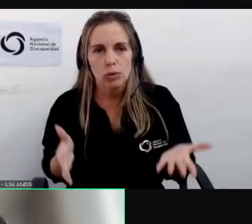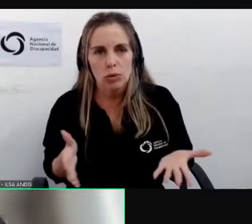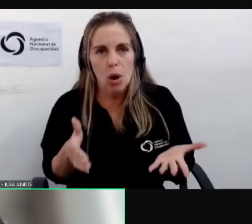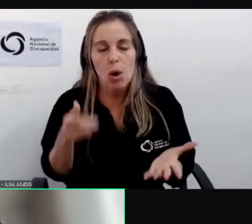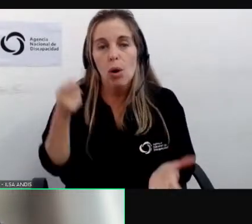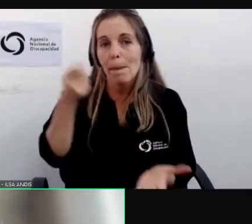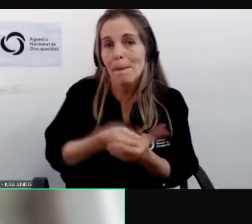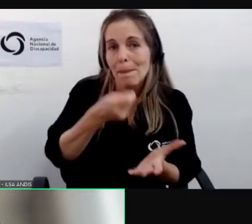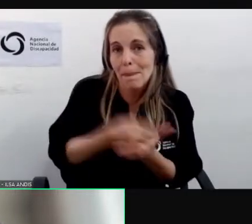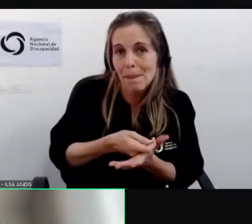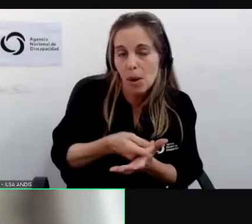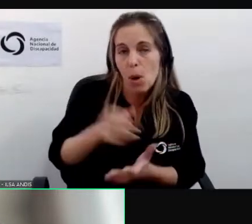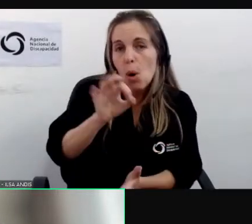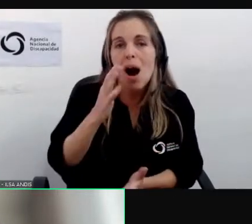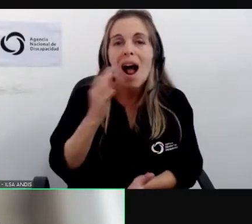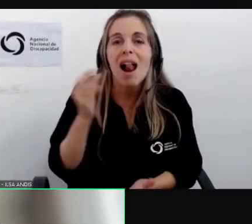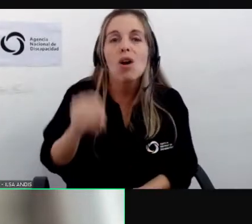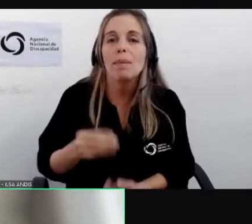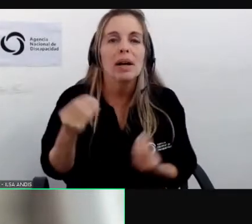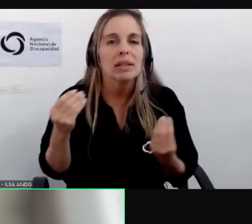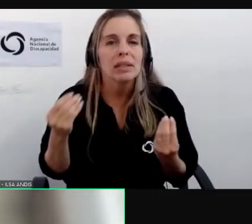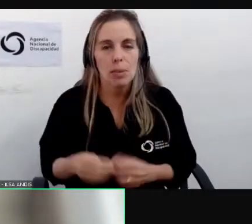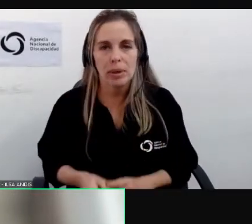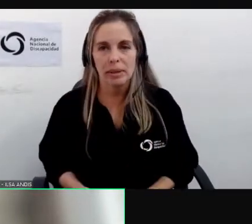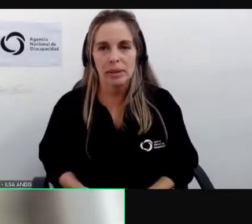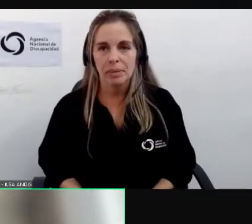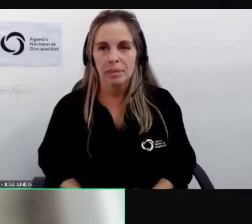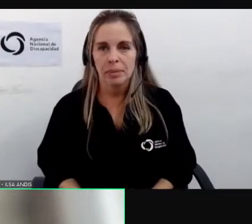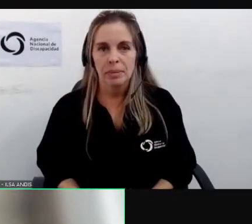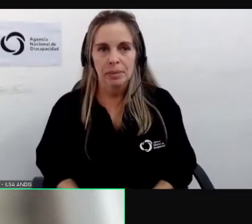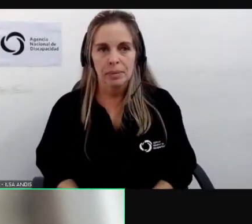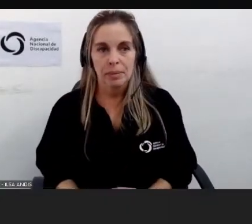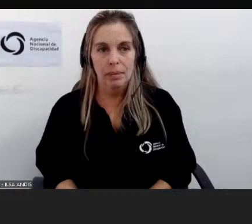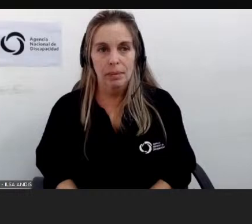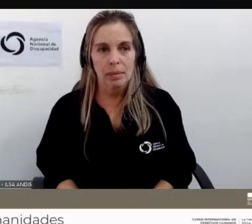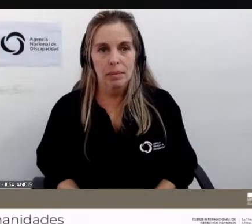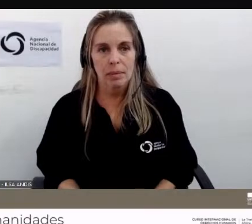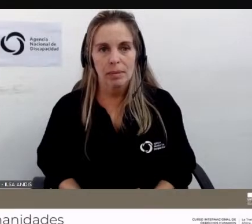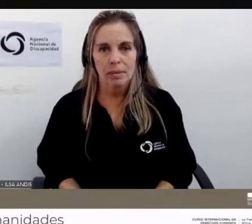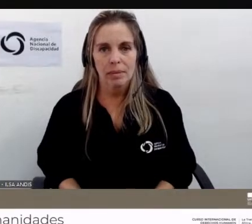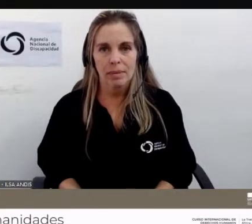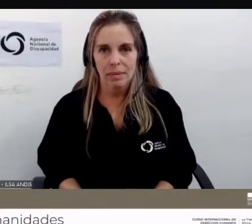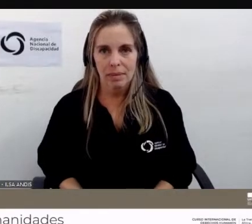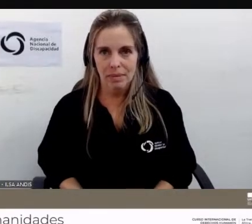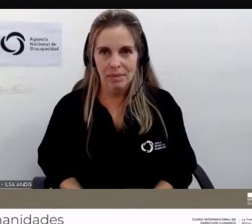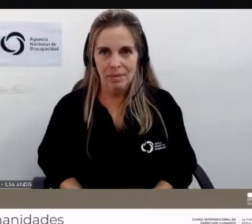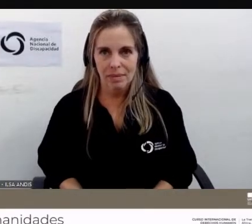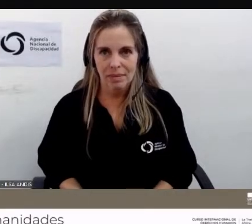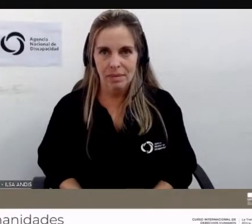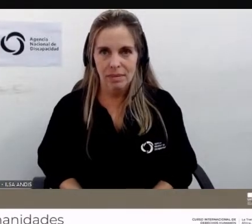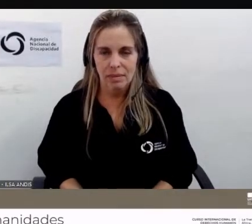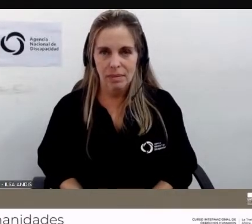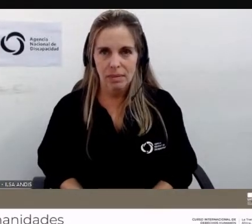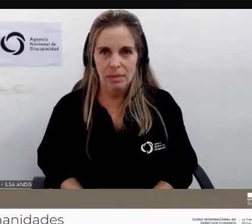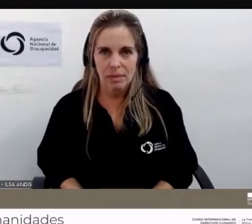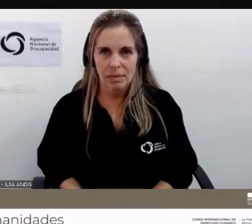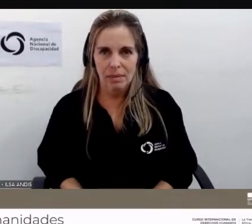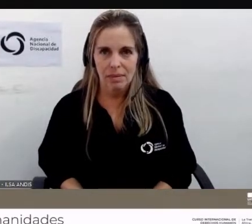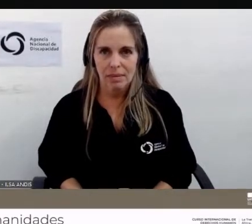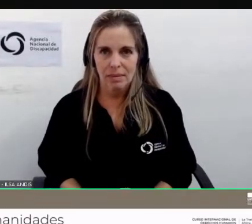reparation in the case of working conditions, or it's only focused on economic reparation.